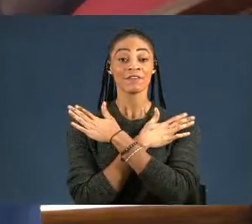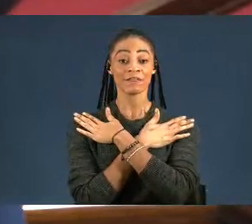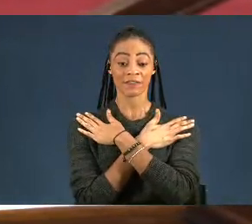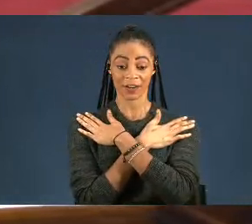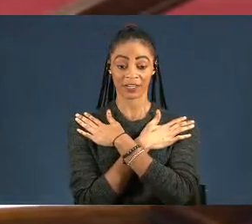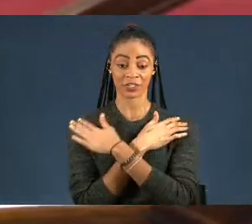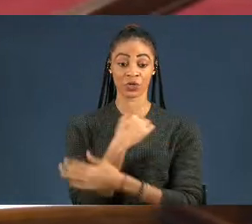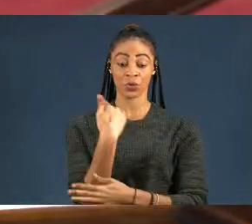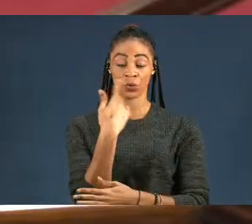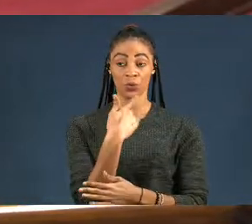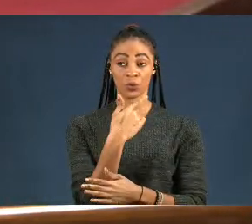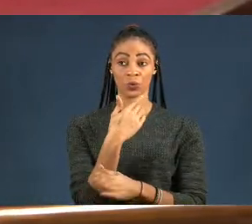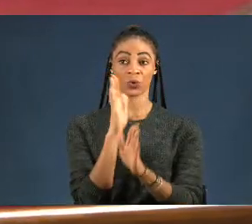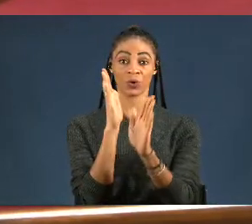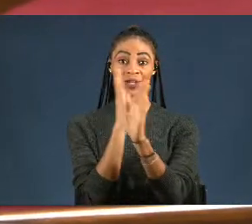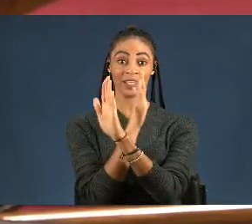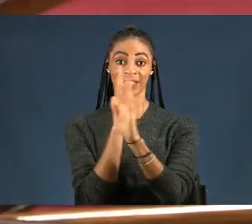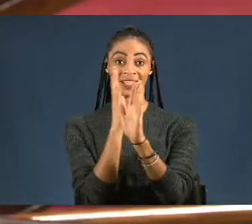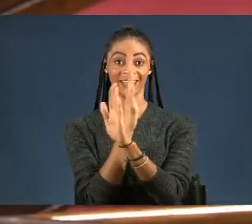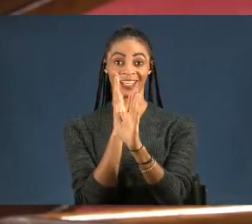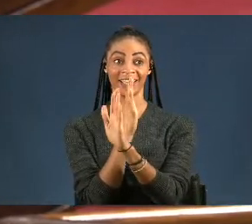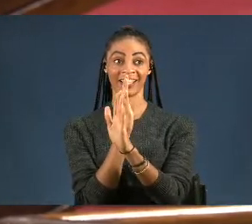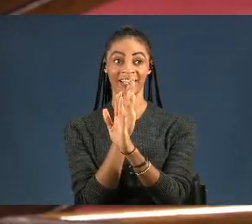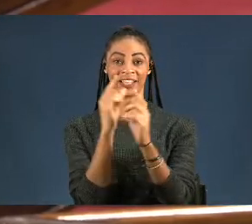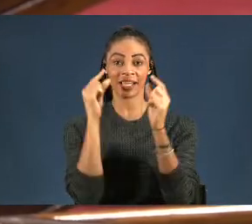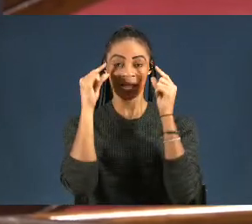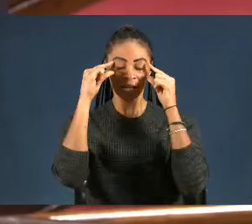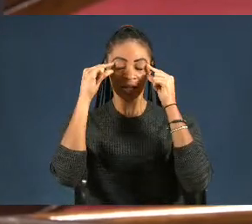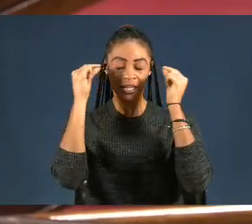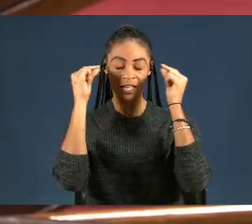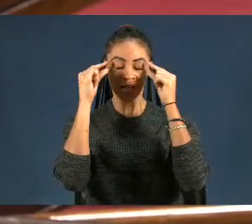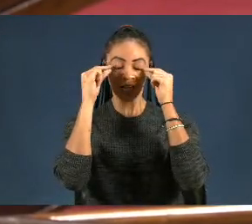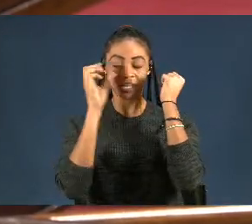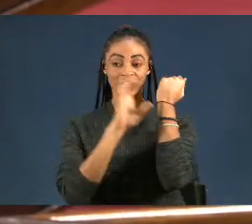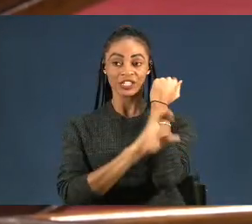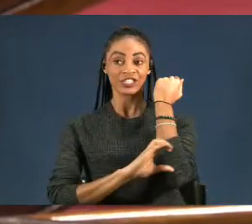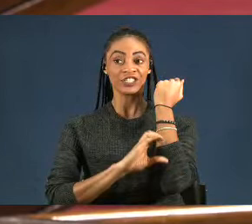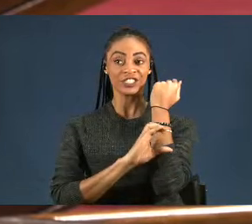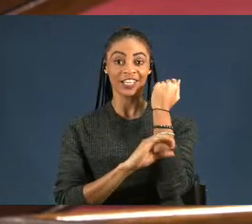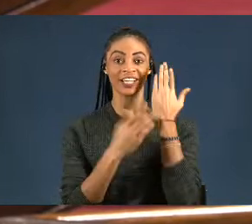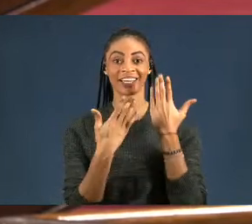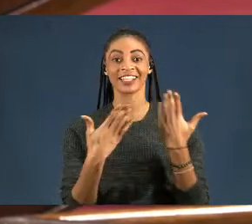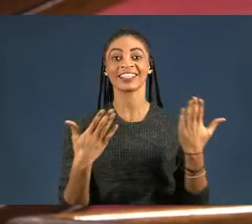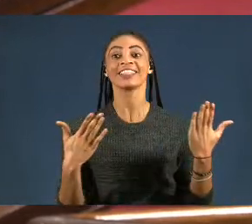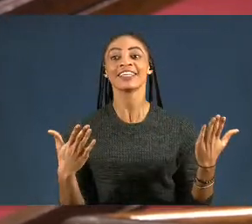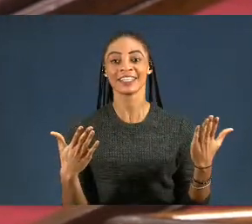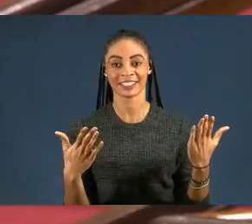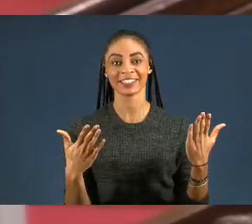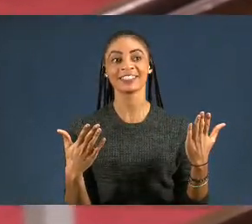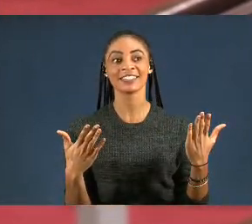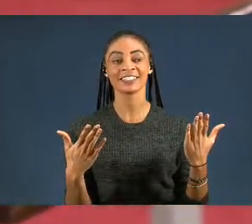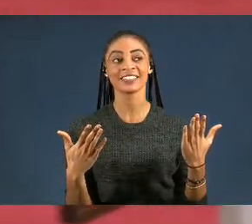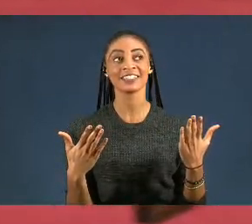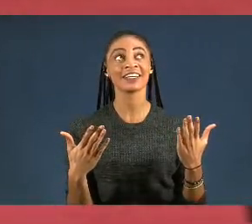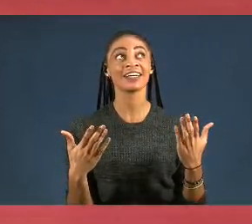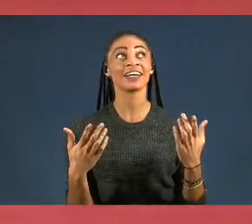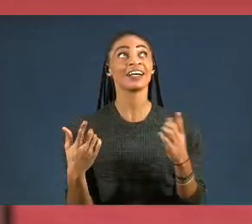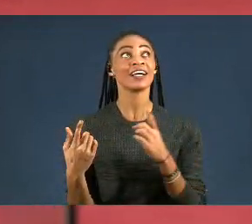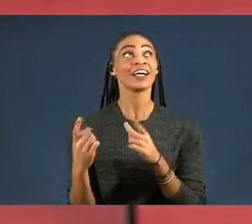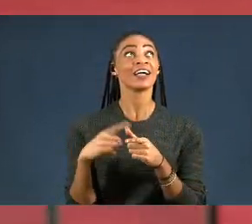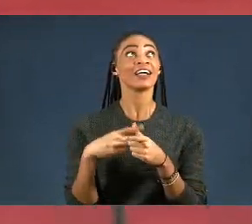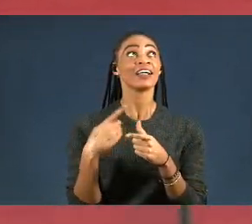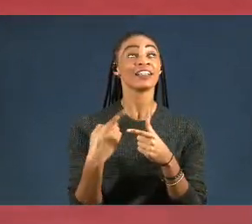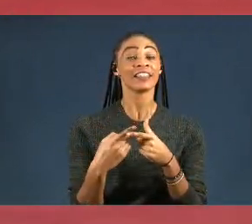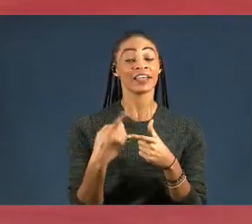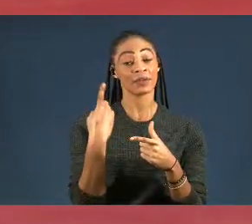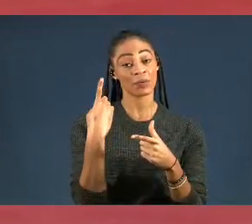those china, precious things. They kept them so well. And one day they were